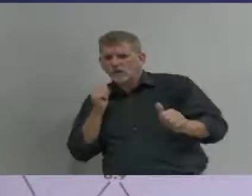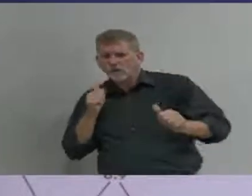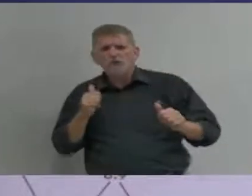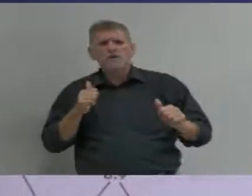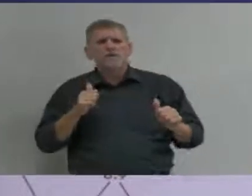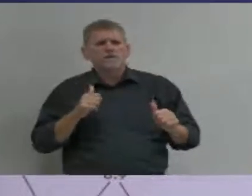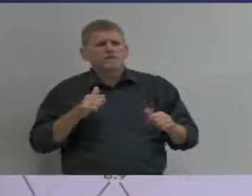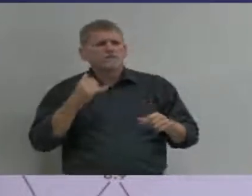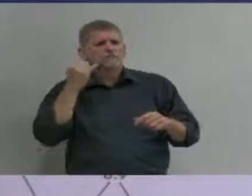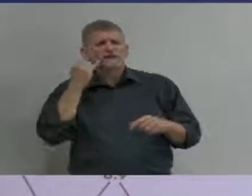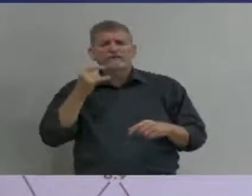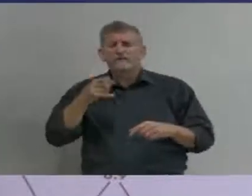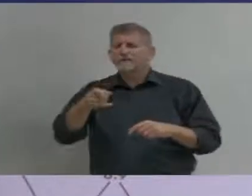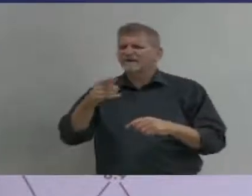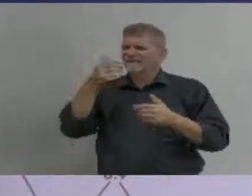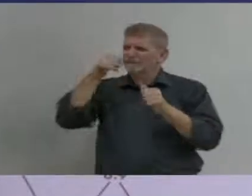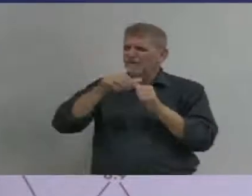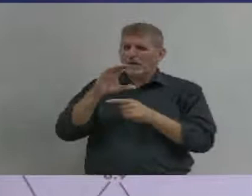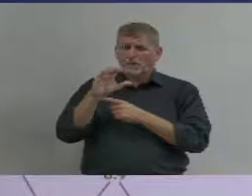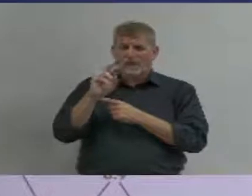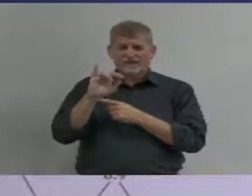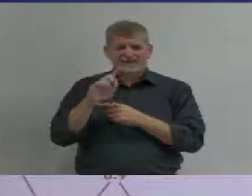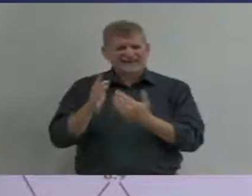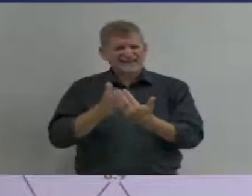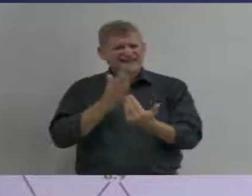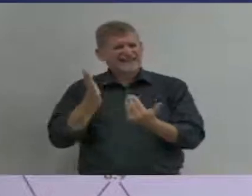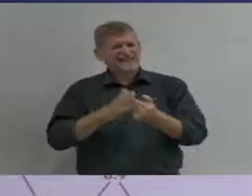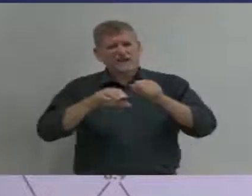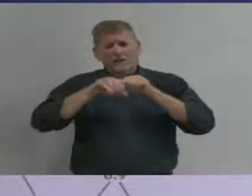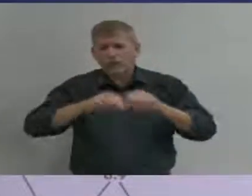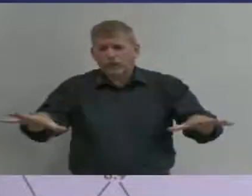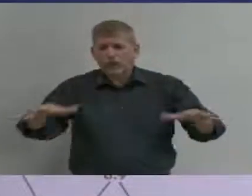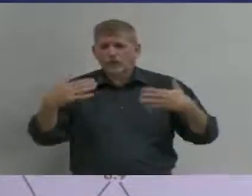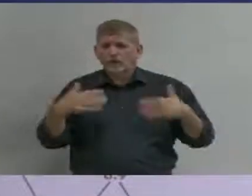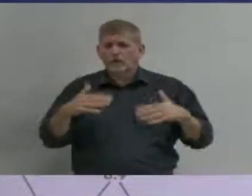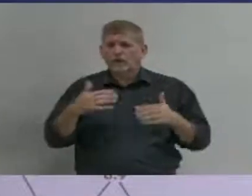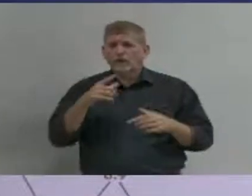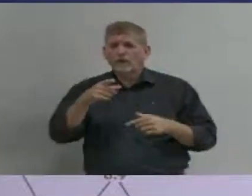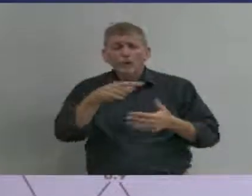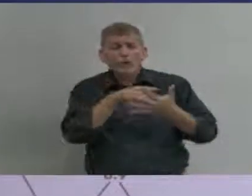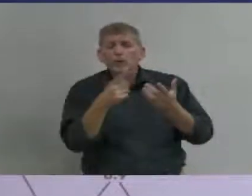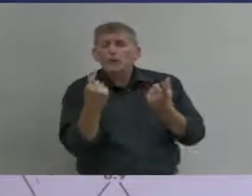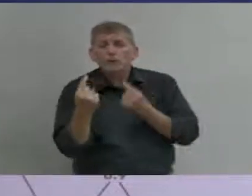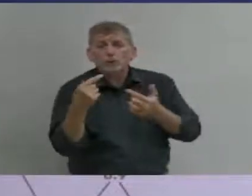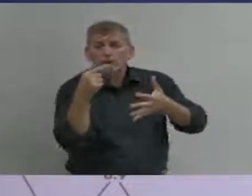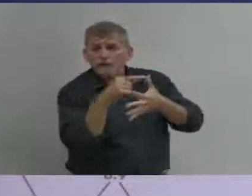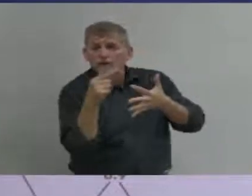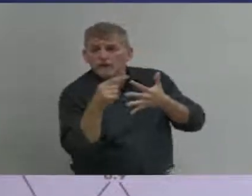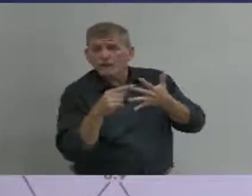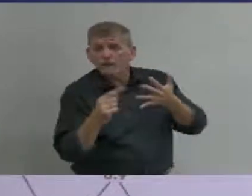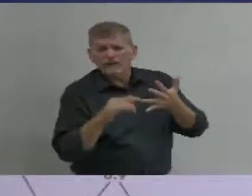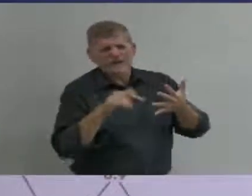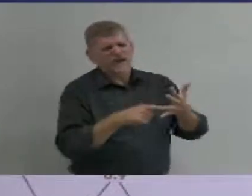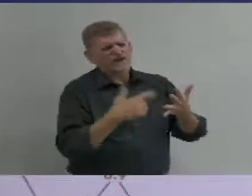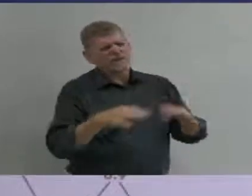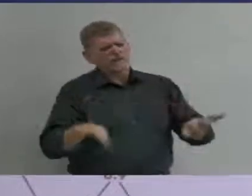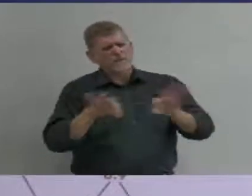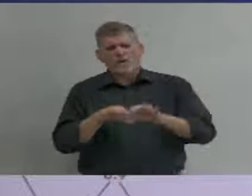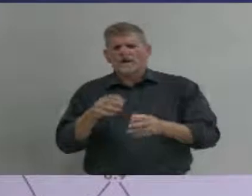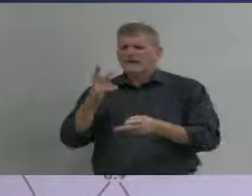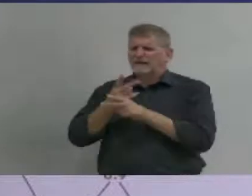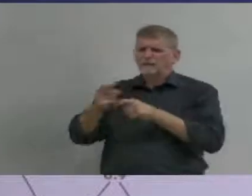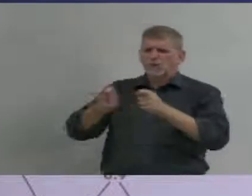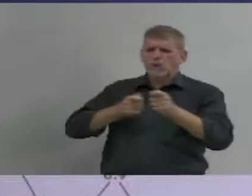be transmitted. So these are the key steps that all of us need to take to keep our COVID-19 situation